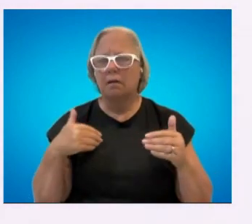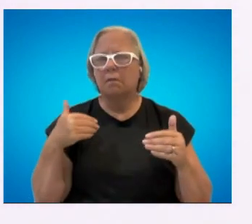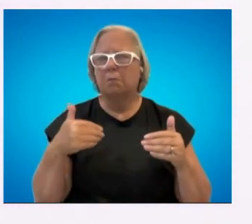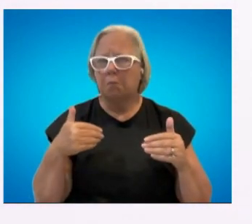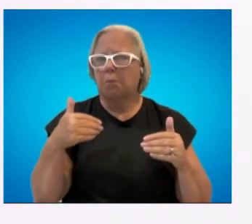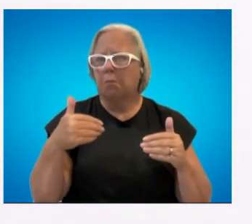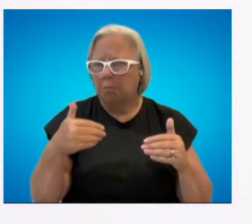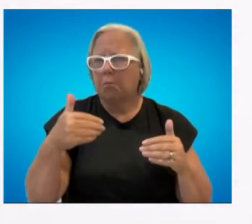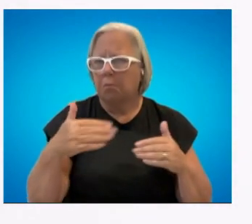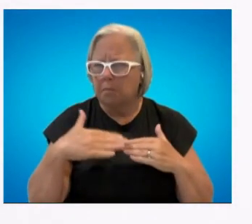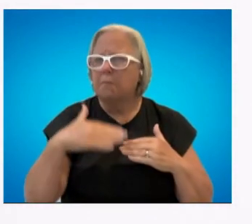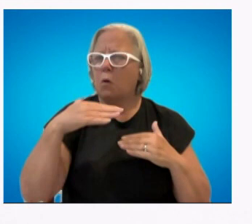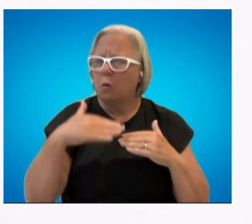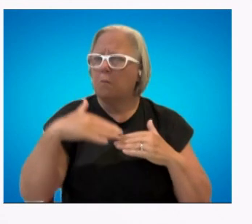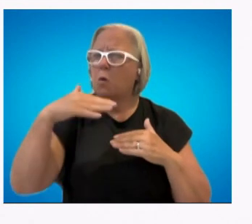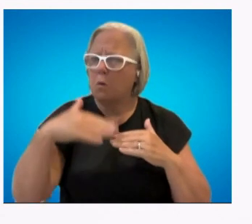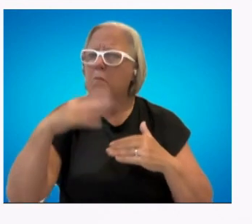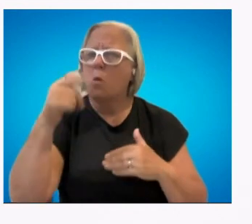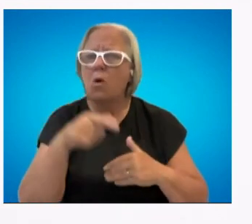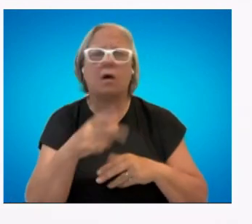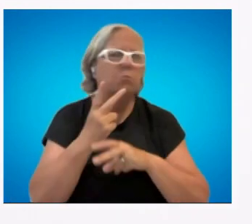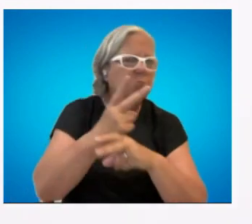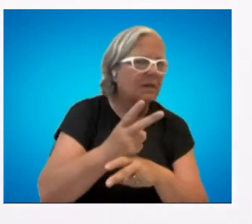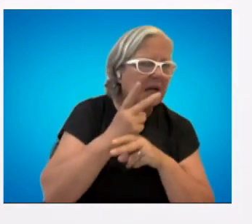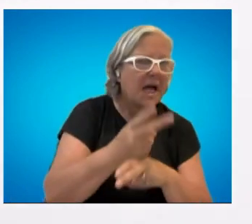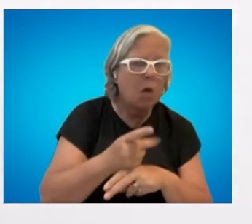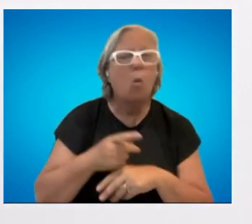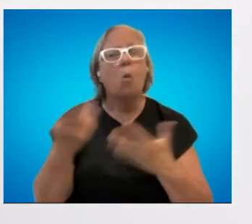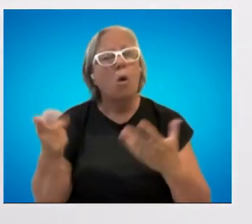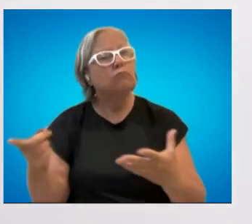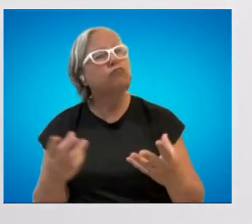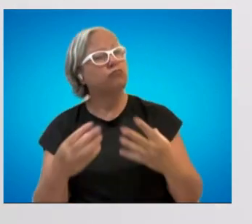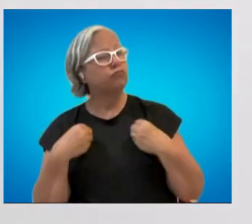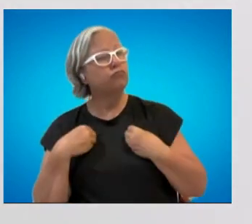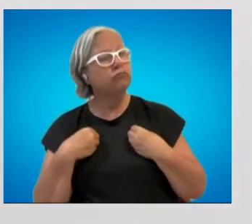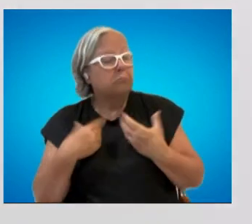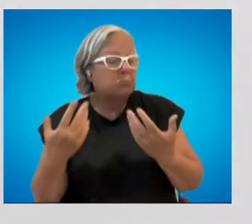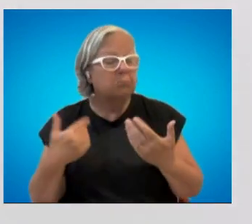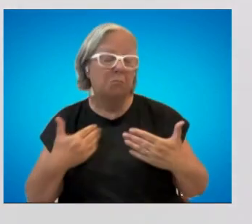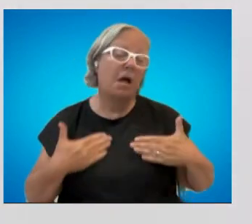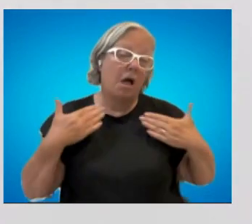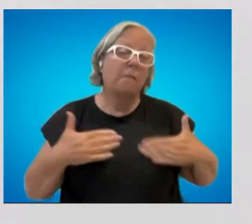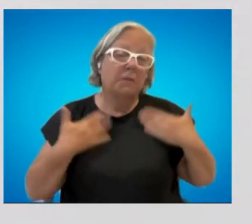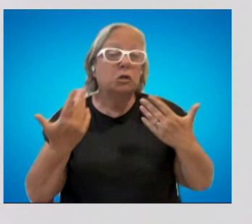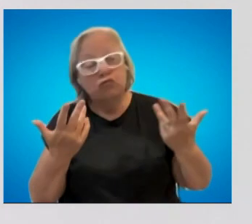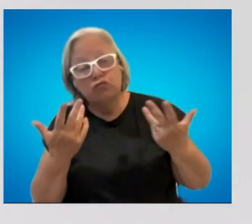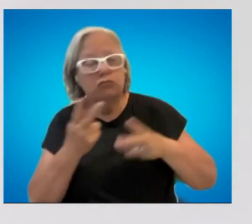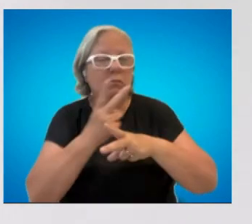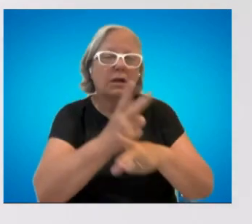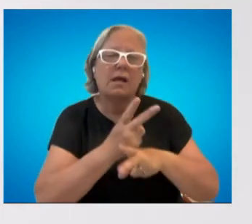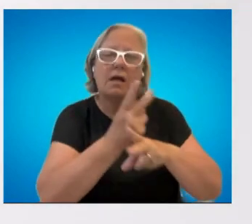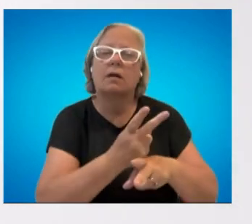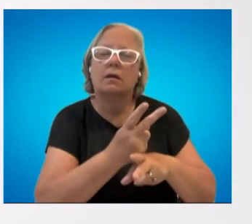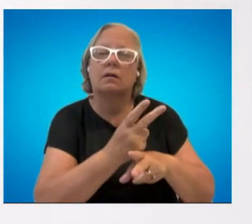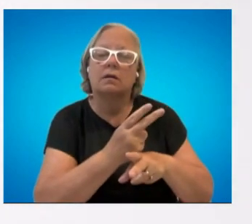they show higher willingness to be engaged. And that also means that they do face